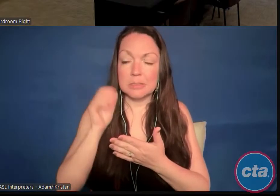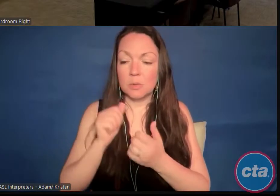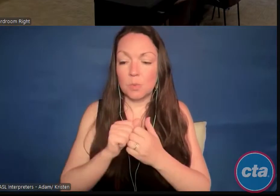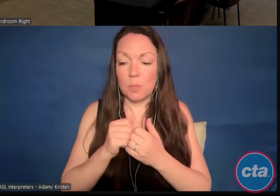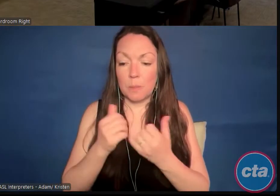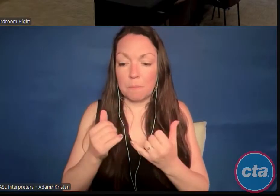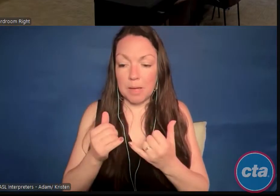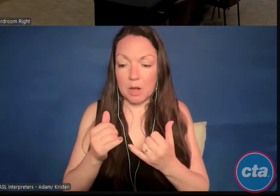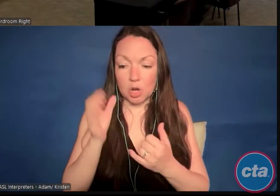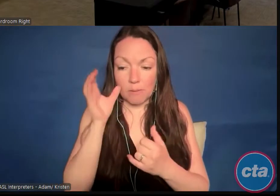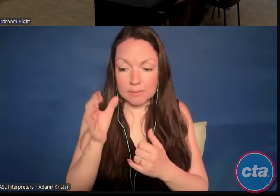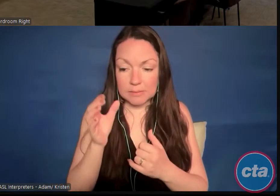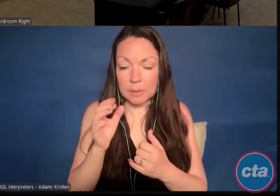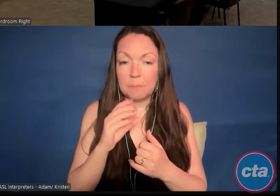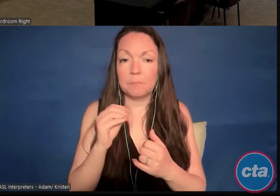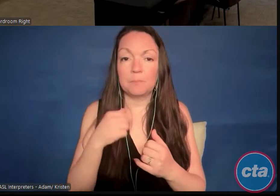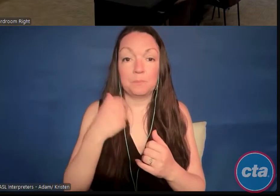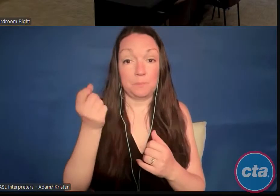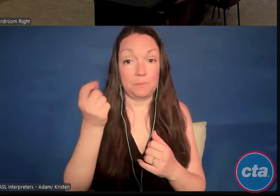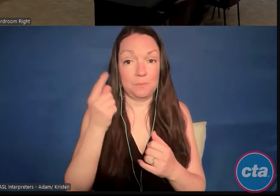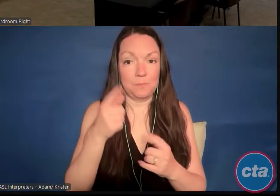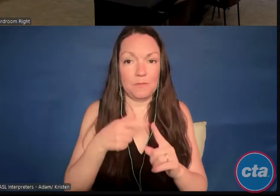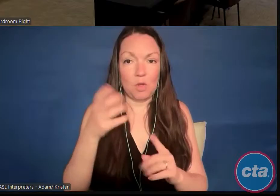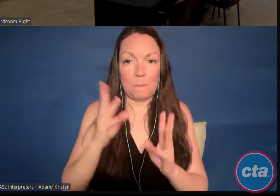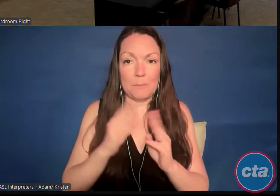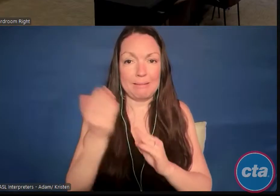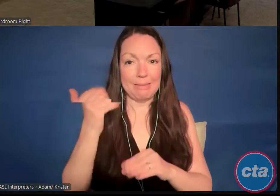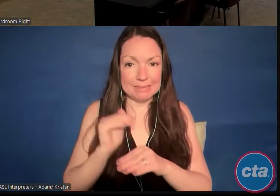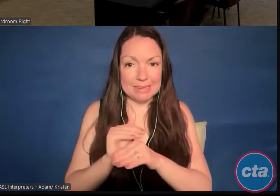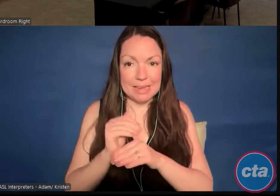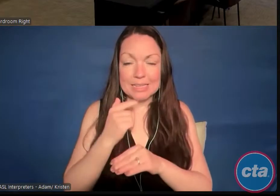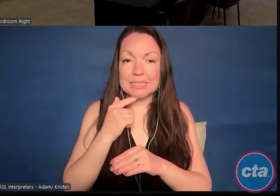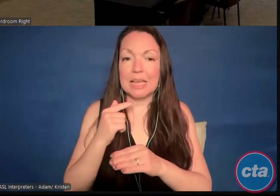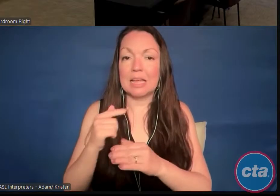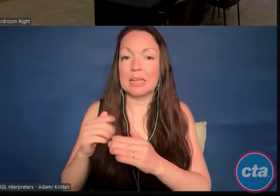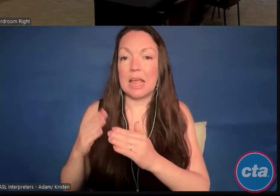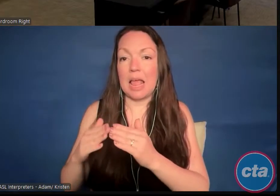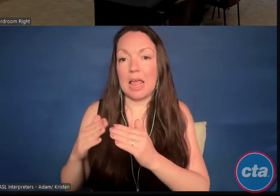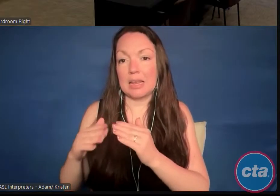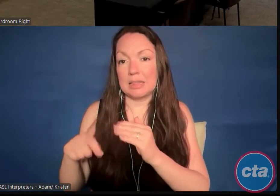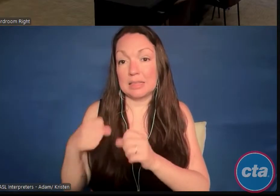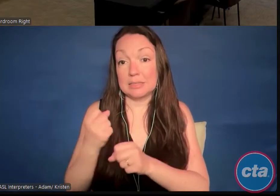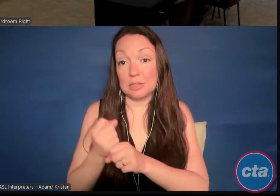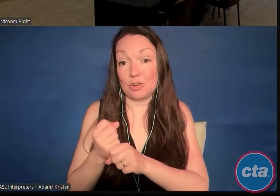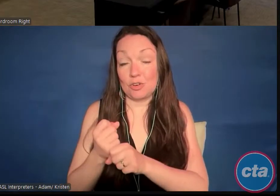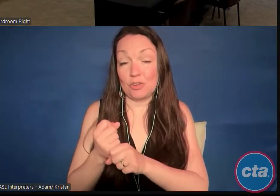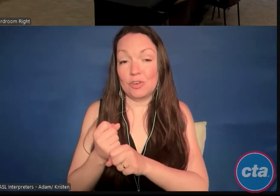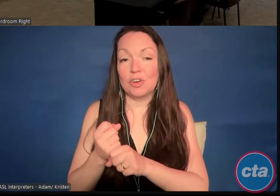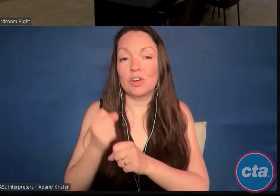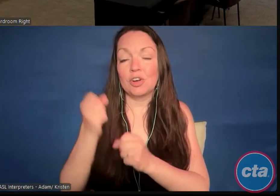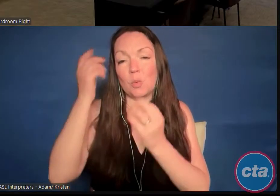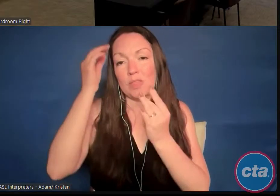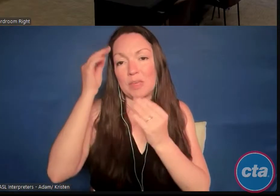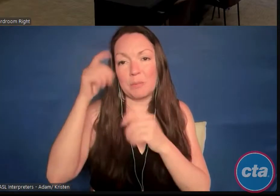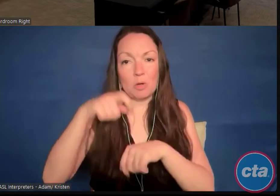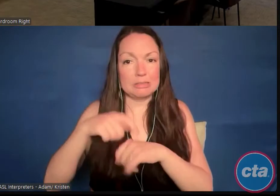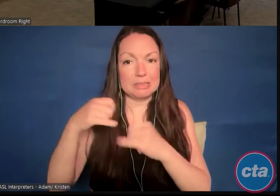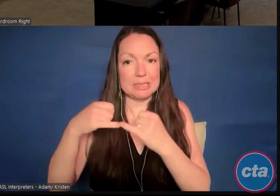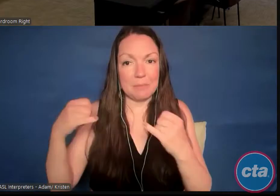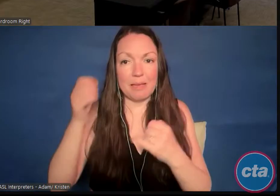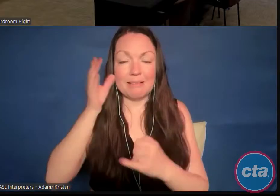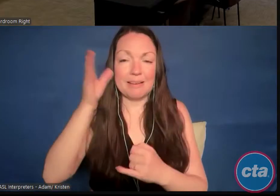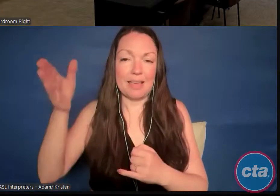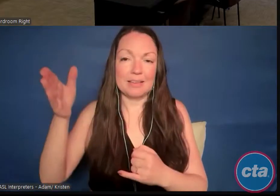And I understand from the meeting last night is end of this year, they'll be coming out kind of with thoughts around timelines and next packaging of